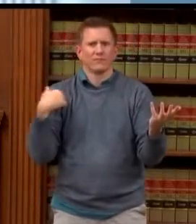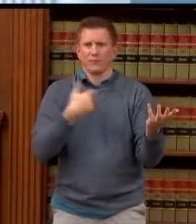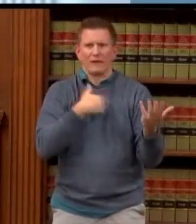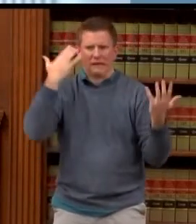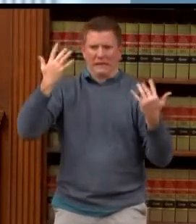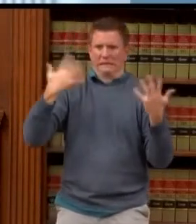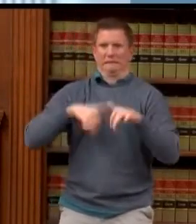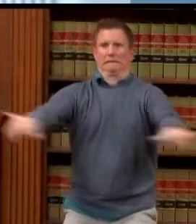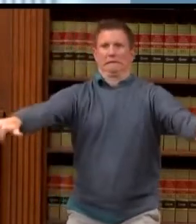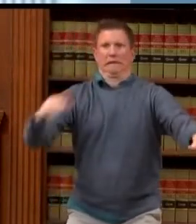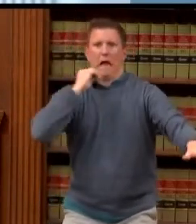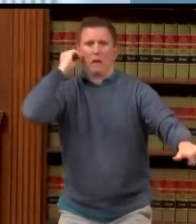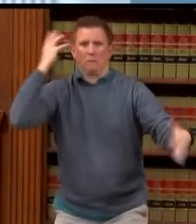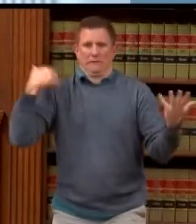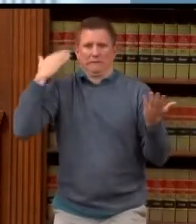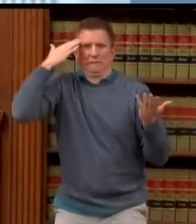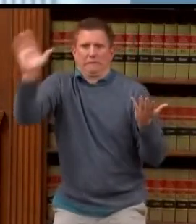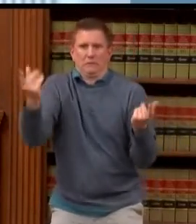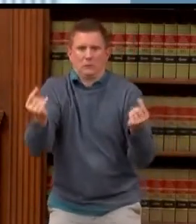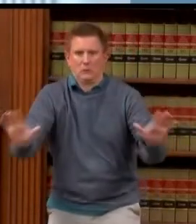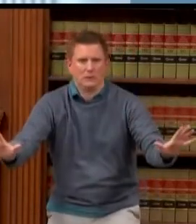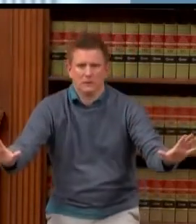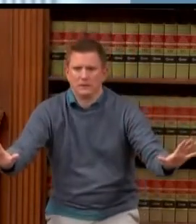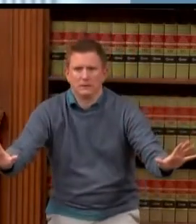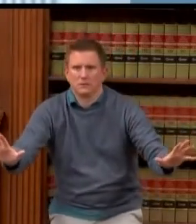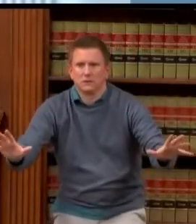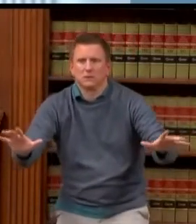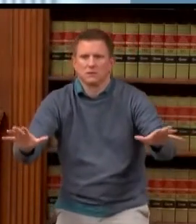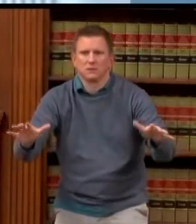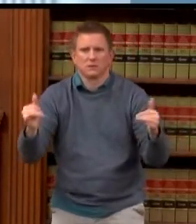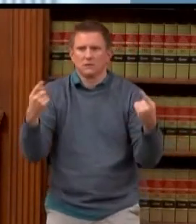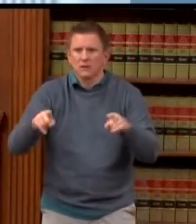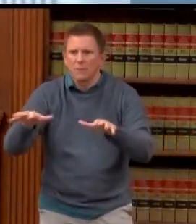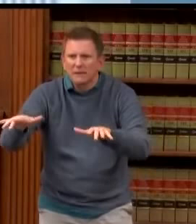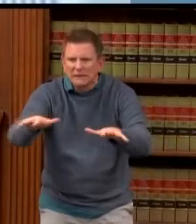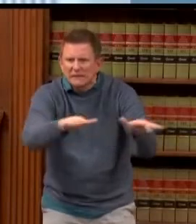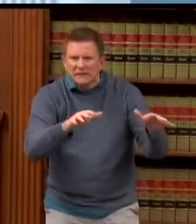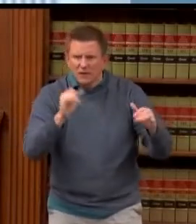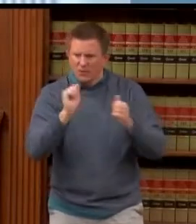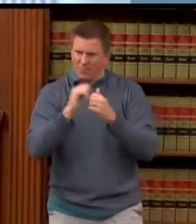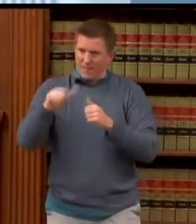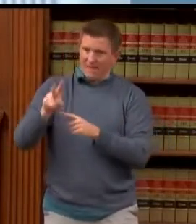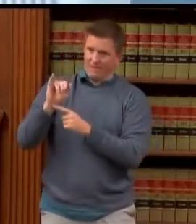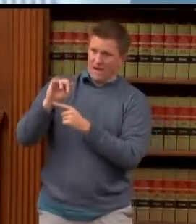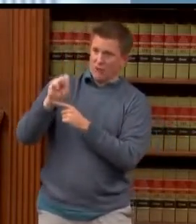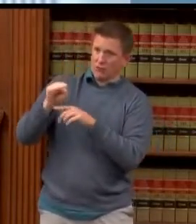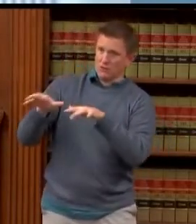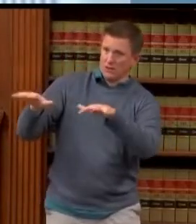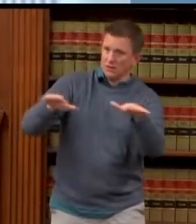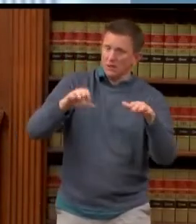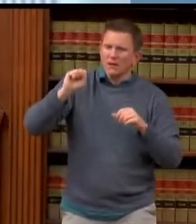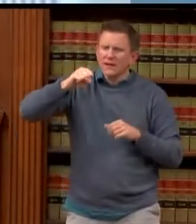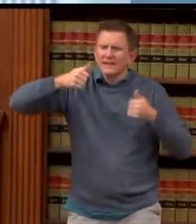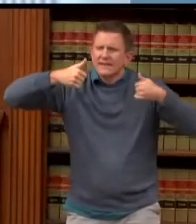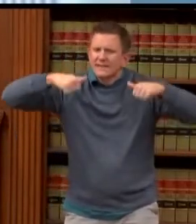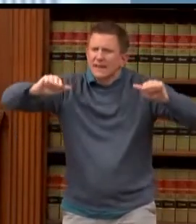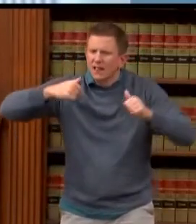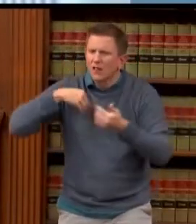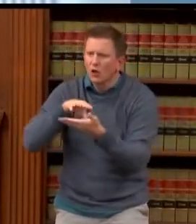concern within the public with regards to this virus. We still have a great deal to learn, but we also have learned a lot.